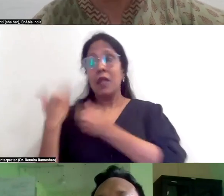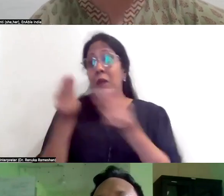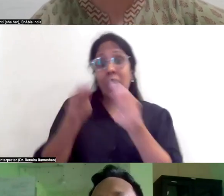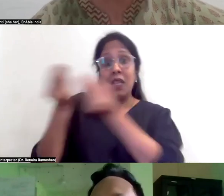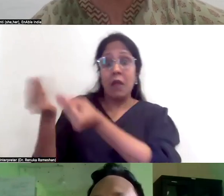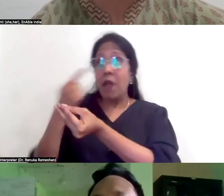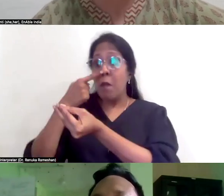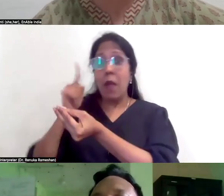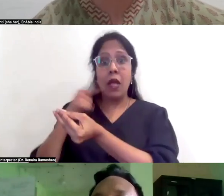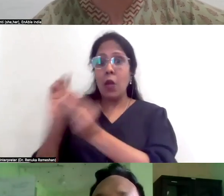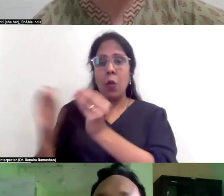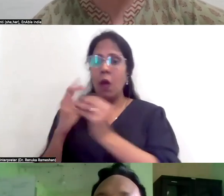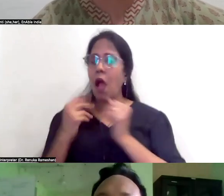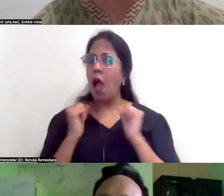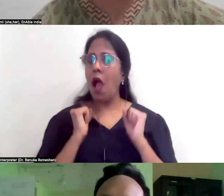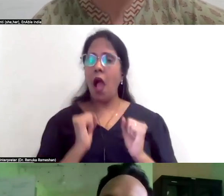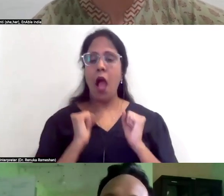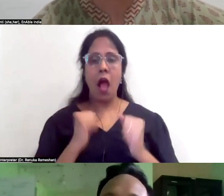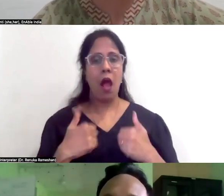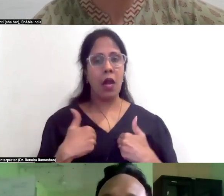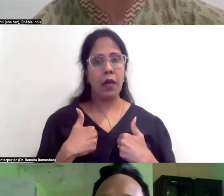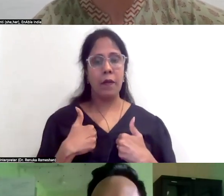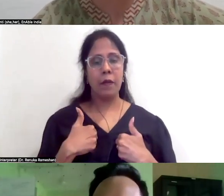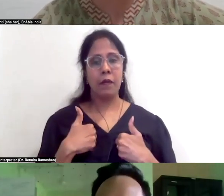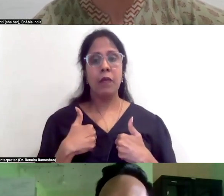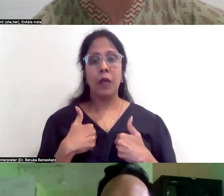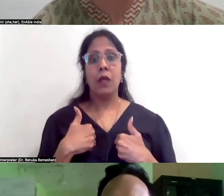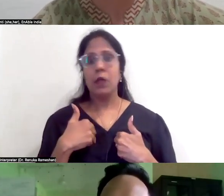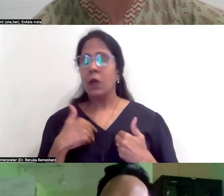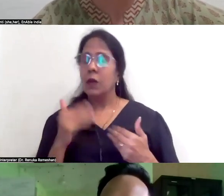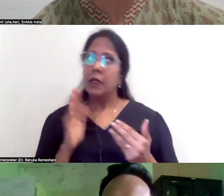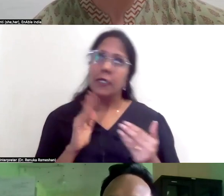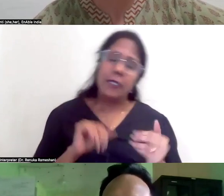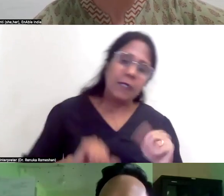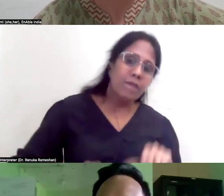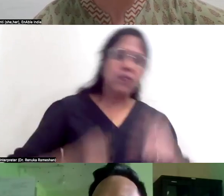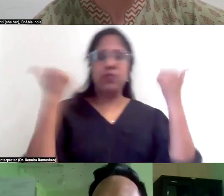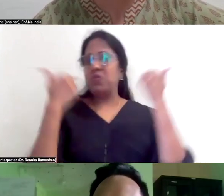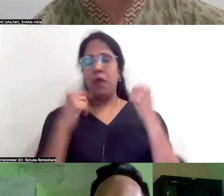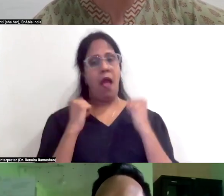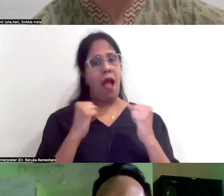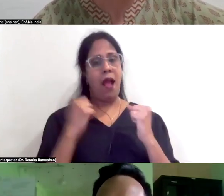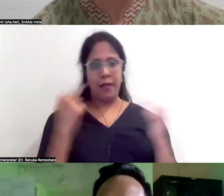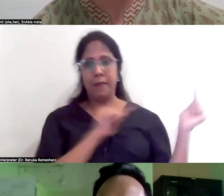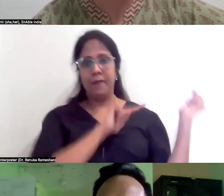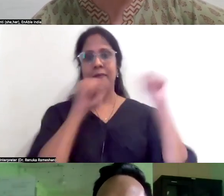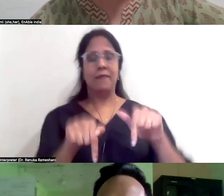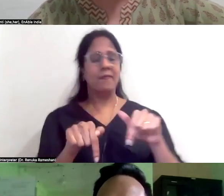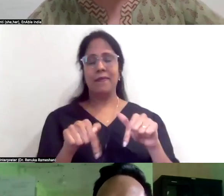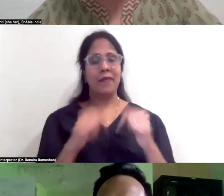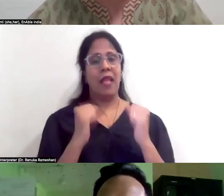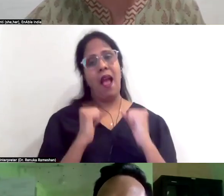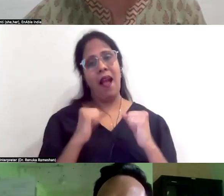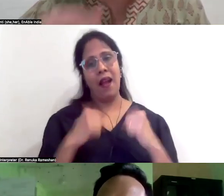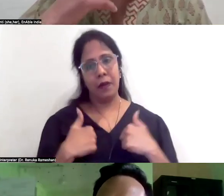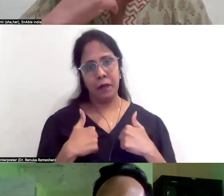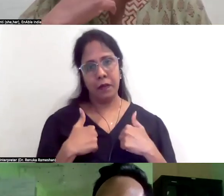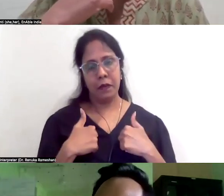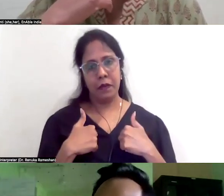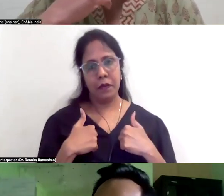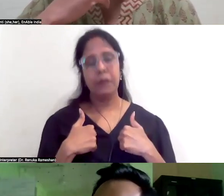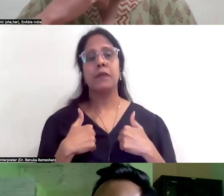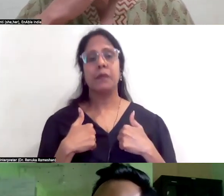it was really difficult to overcome this thing and to be here. Yeah. And I